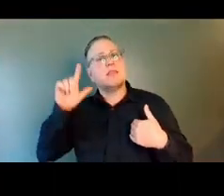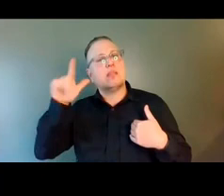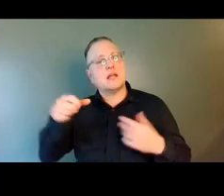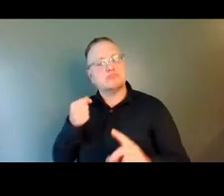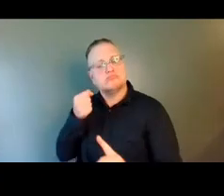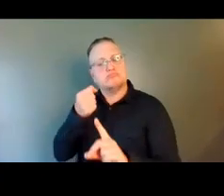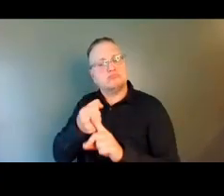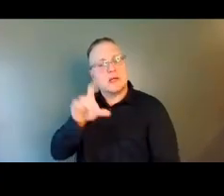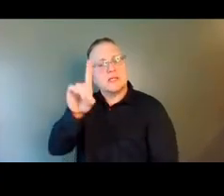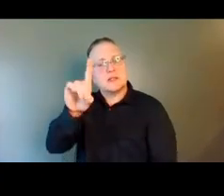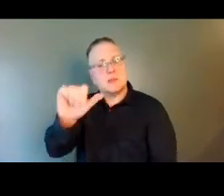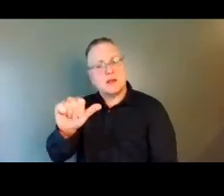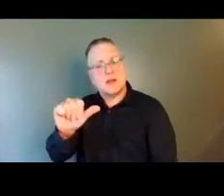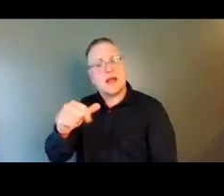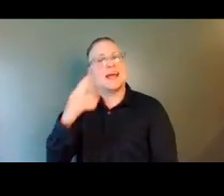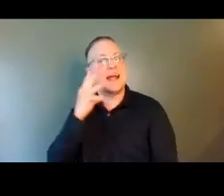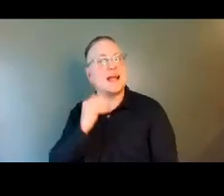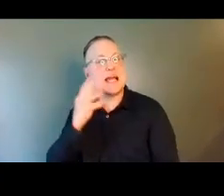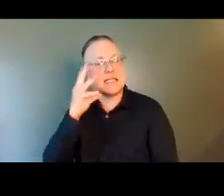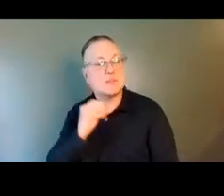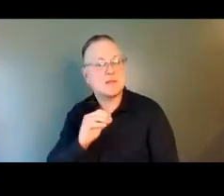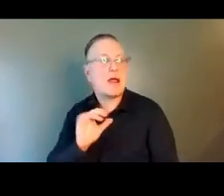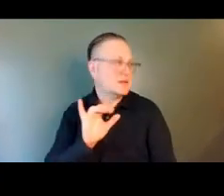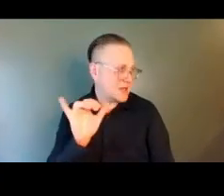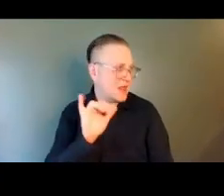experience, as others have said, firsthand,